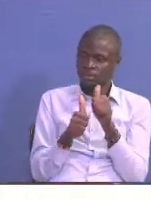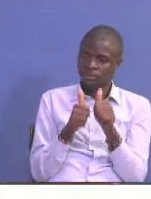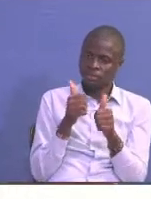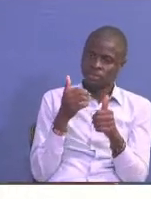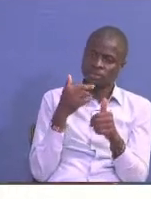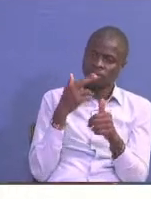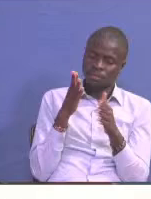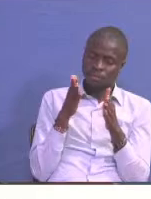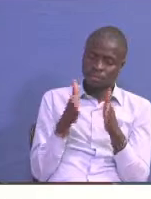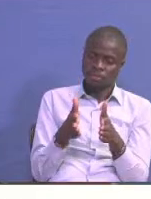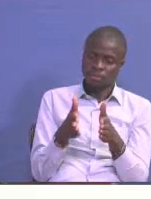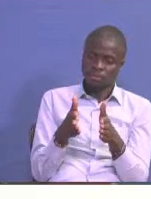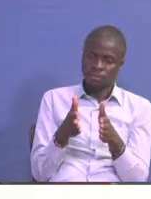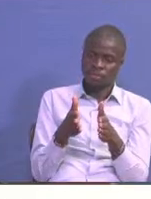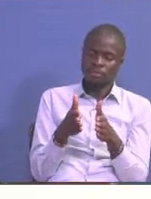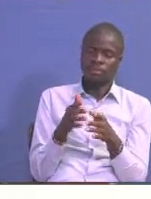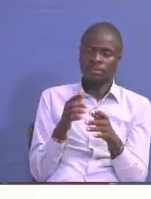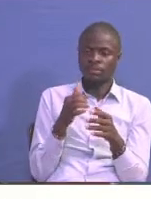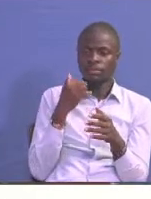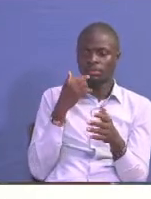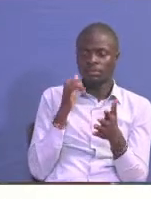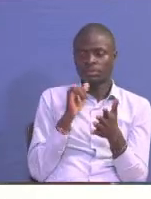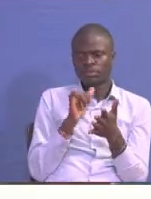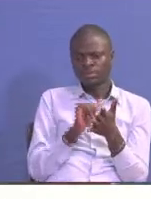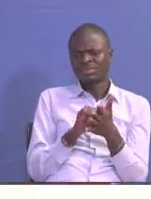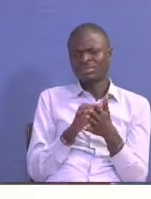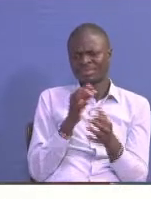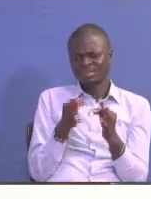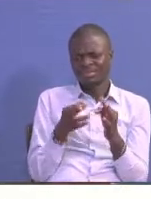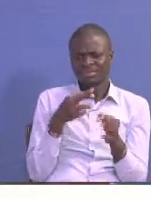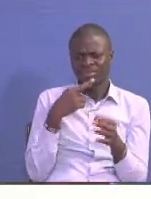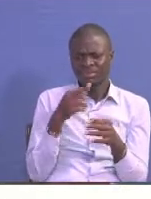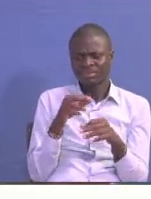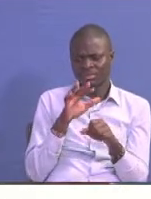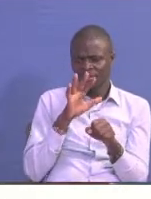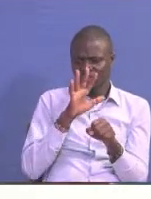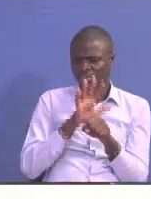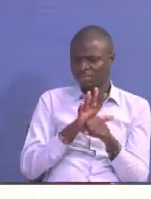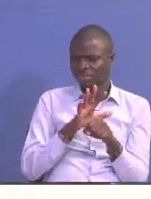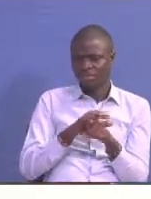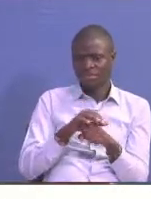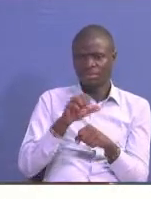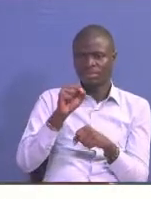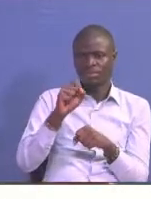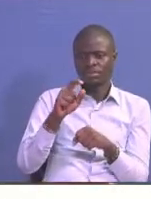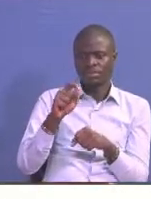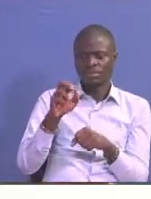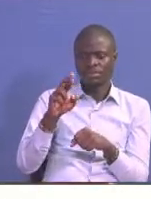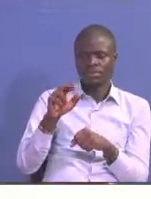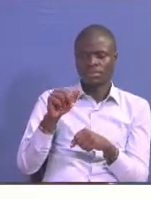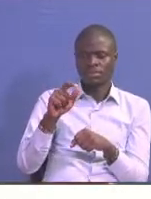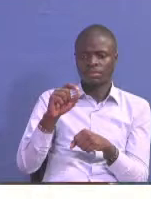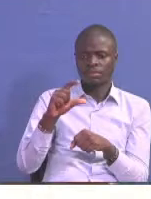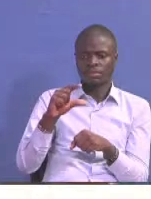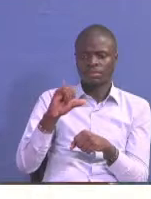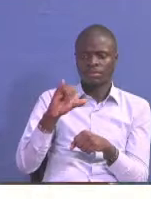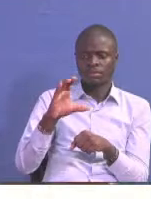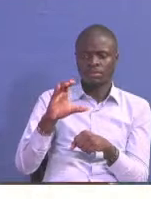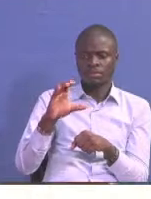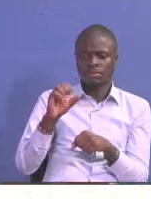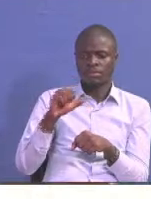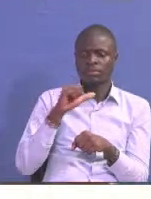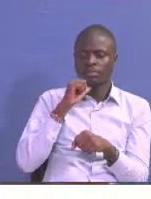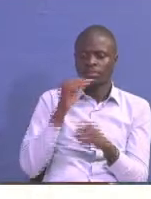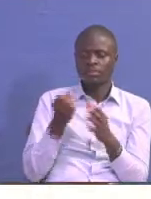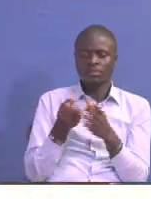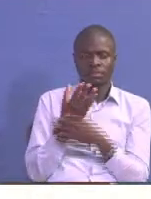are there in place, such that even if we are very strategic, those blockers cannot allow us to grow. The